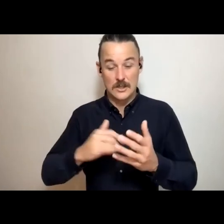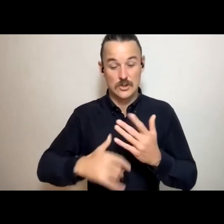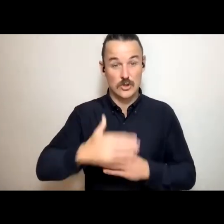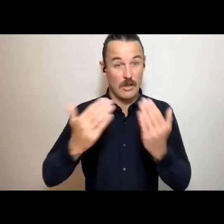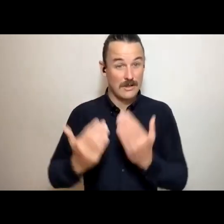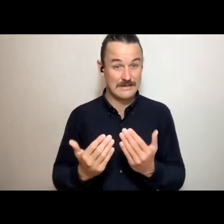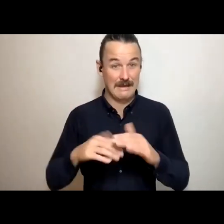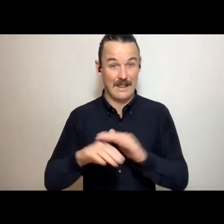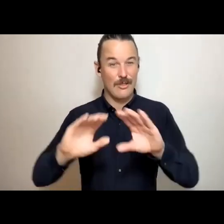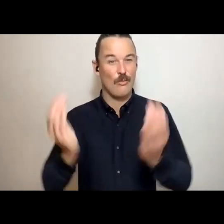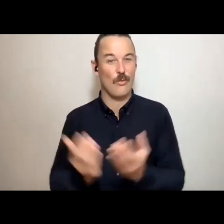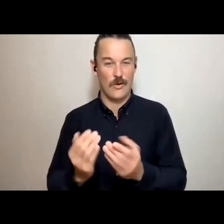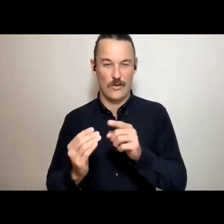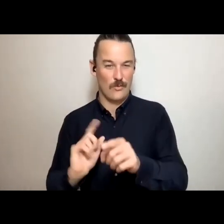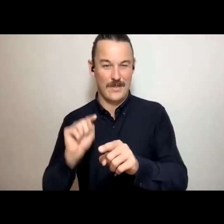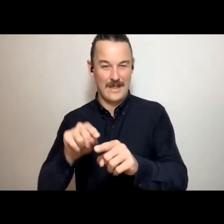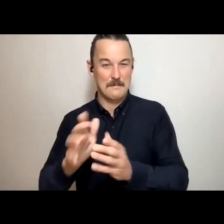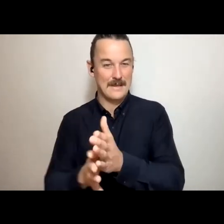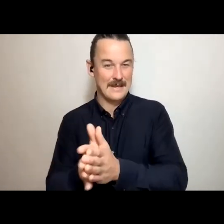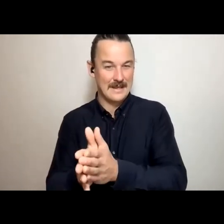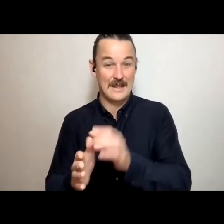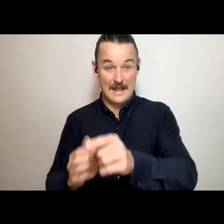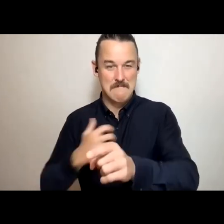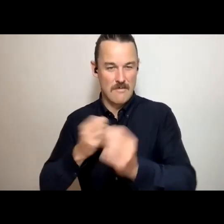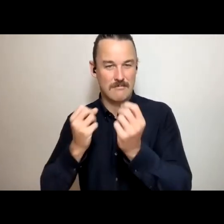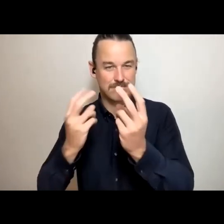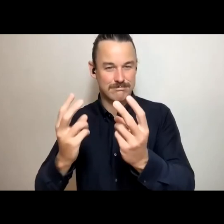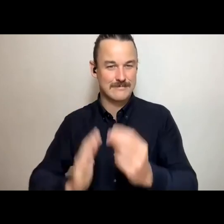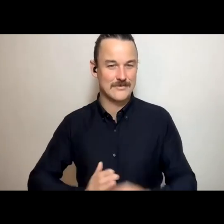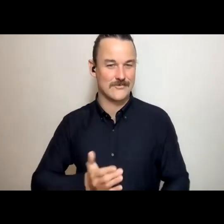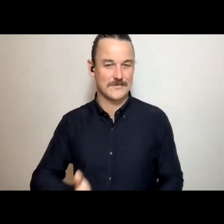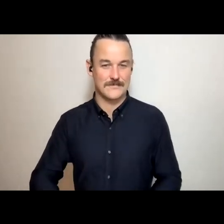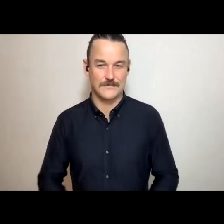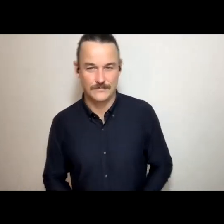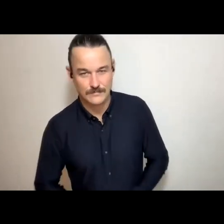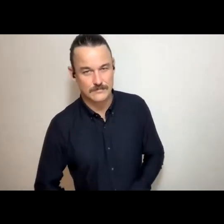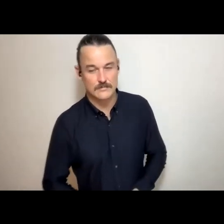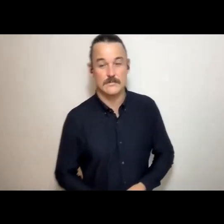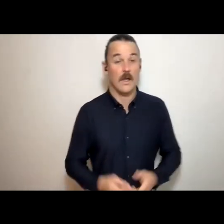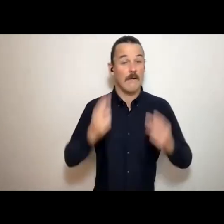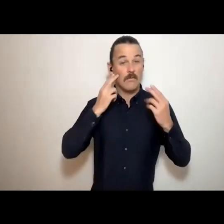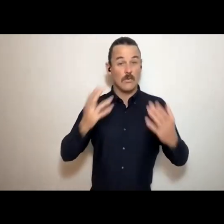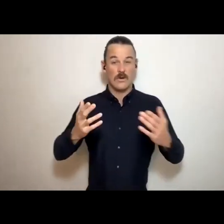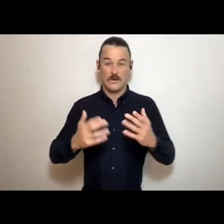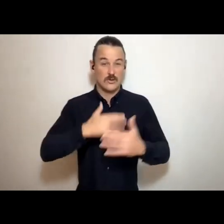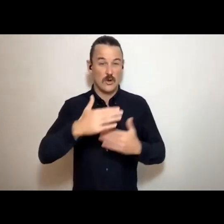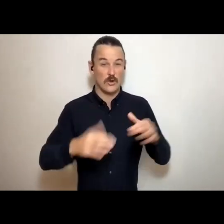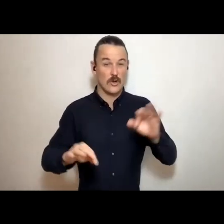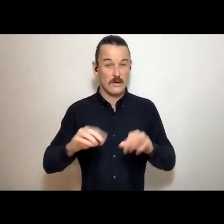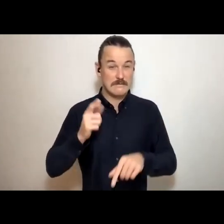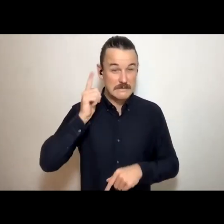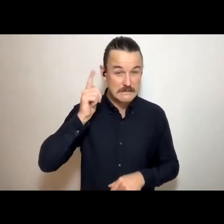my, um, uh, my big interest here. There's of course, um, social science teachers, which is hugely important,